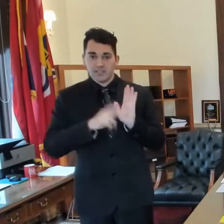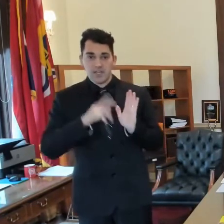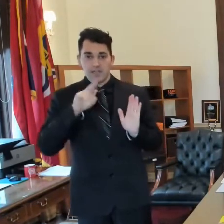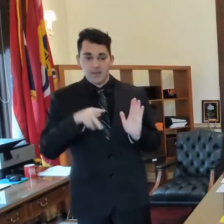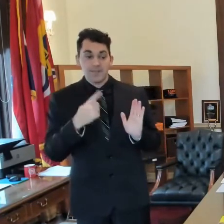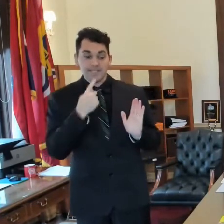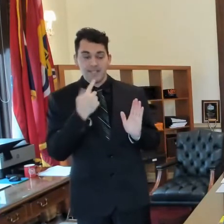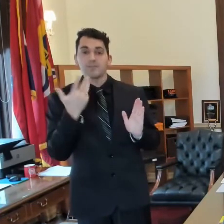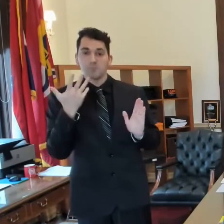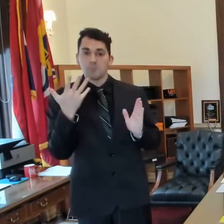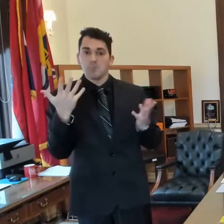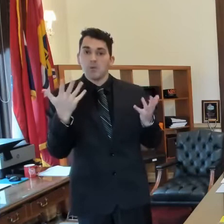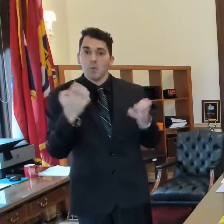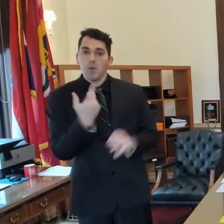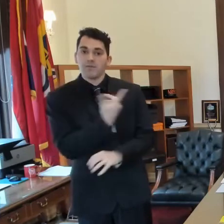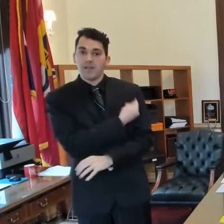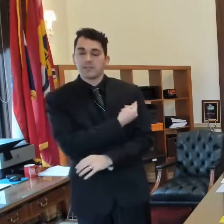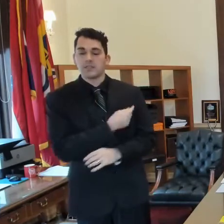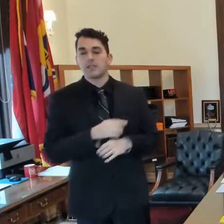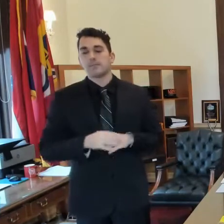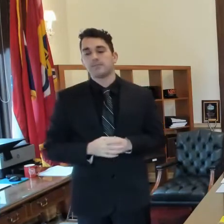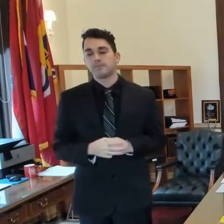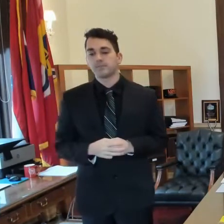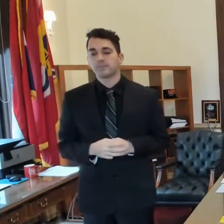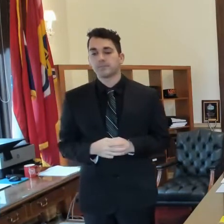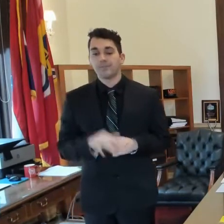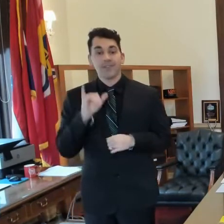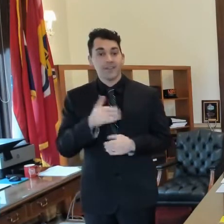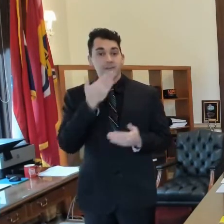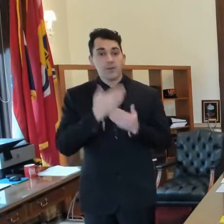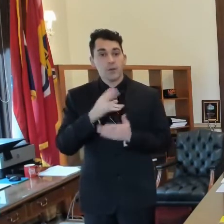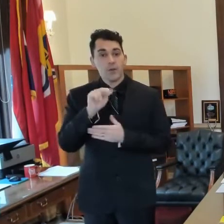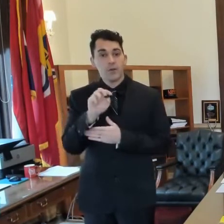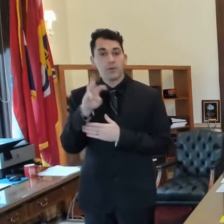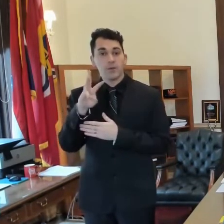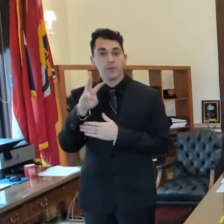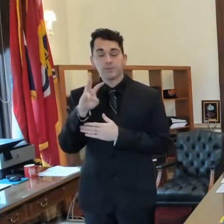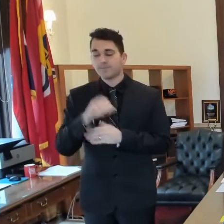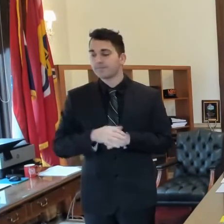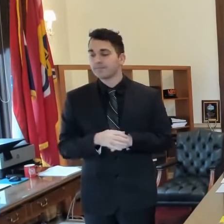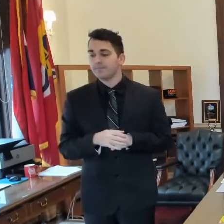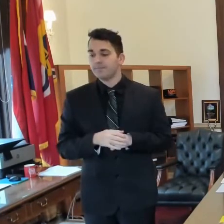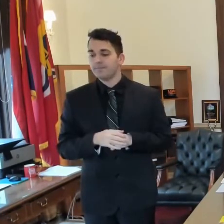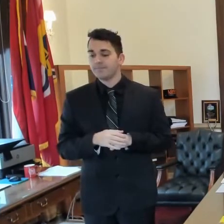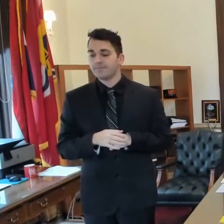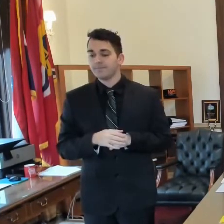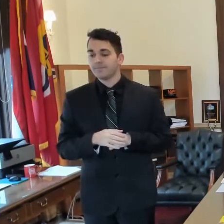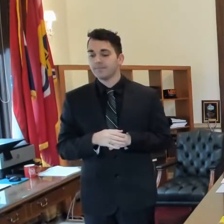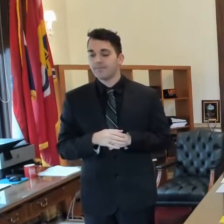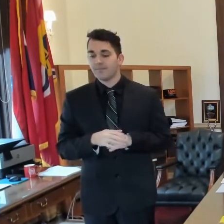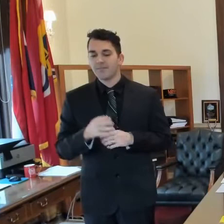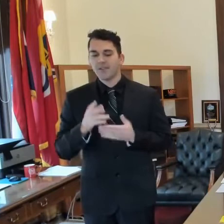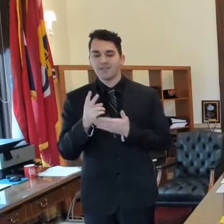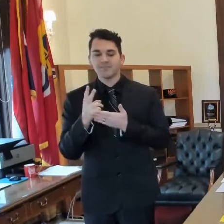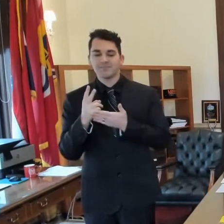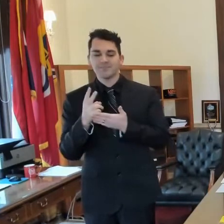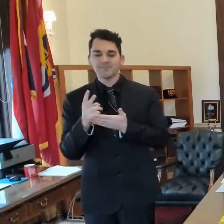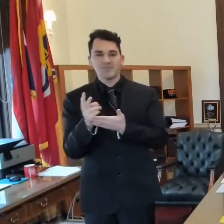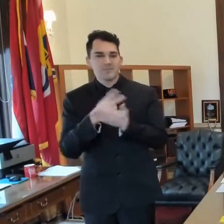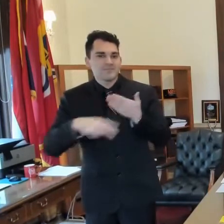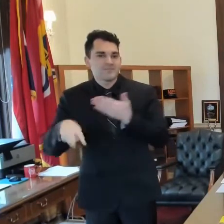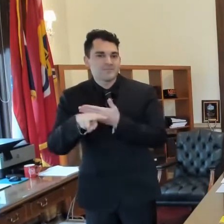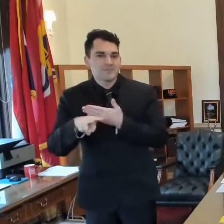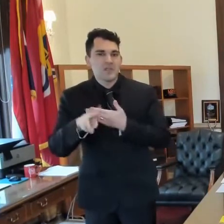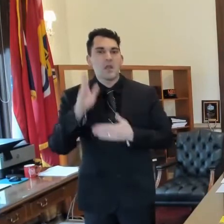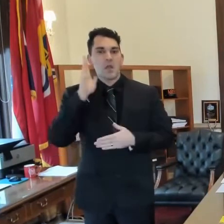That's good news. When you think about that, over the next 2 weeks here, we'll probably get vaccinated close to